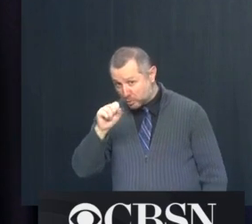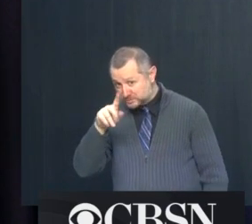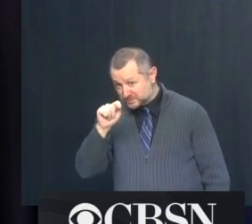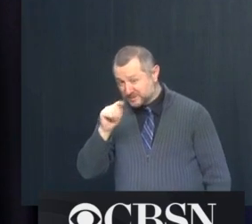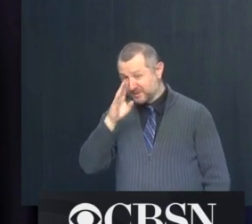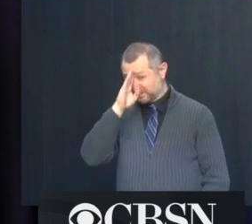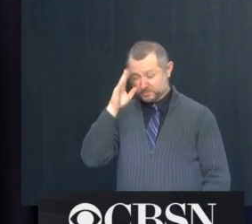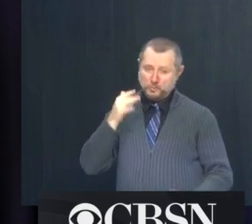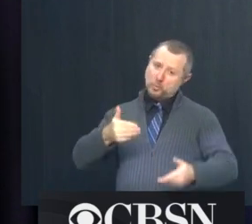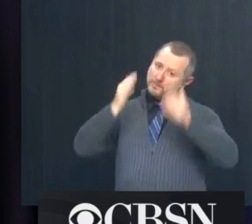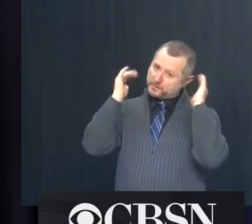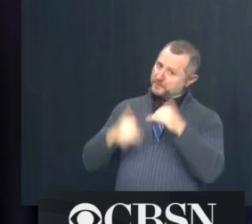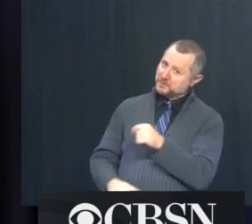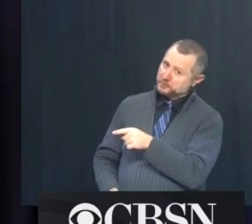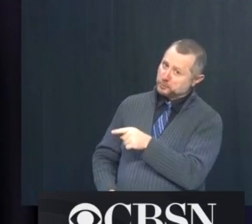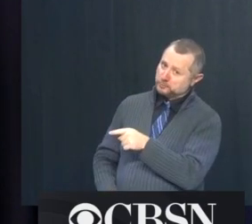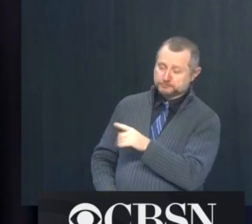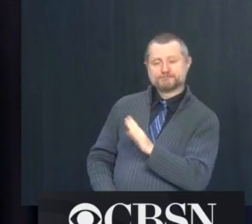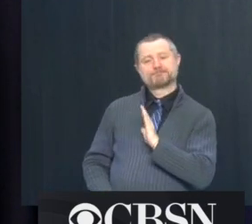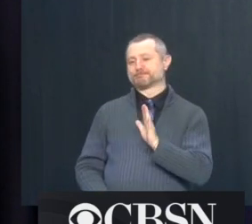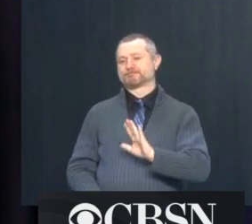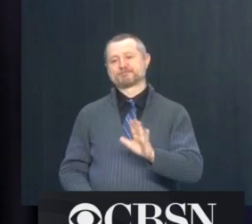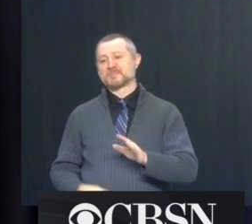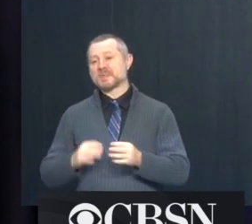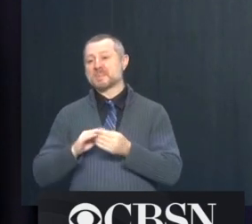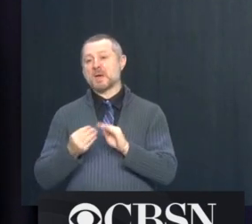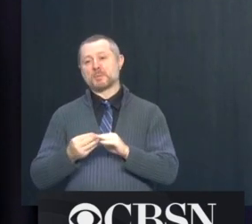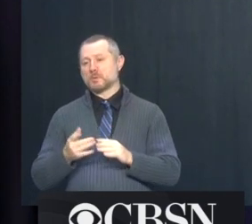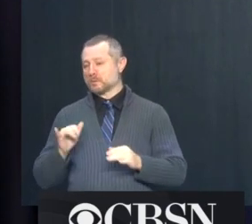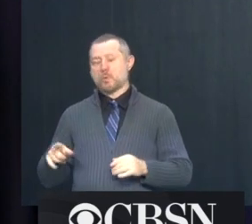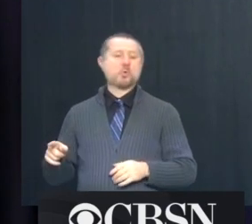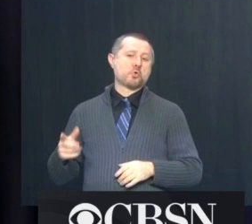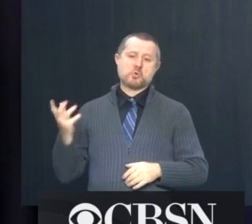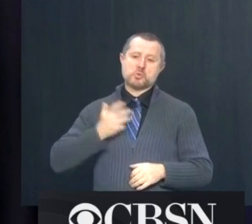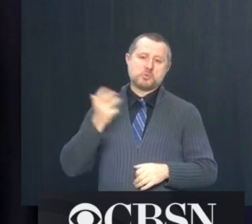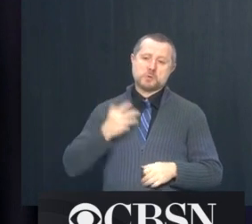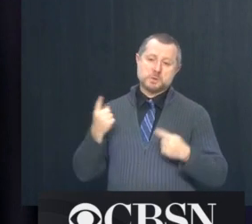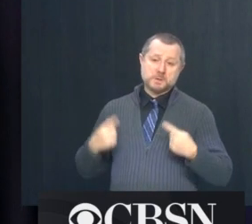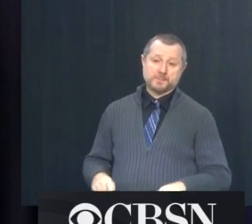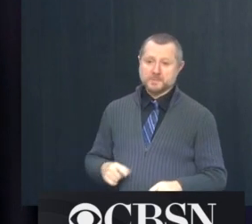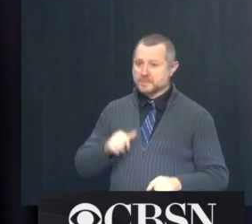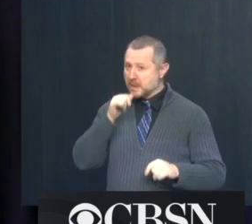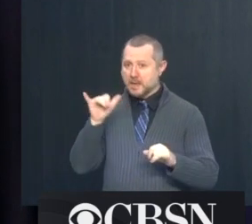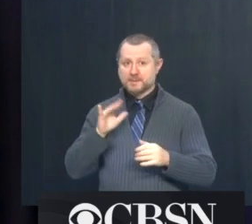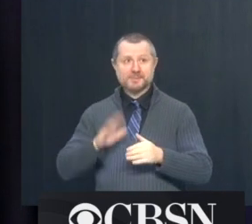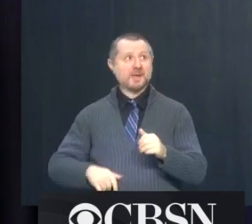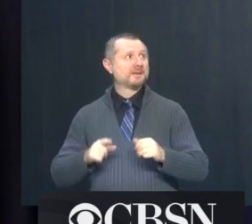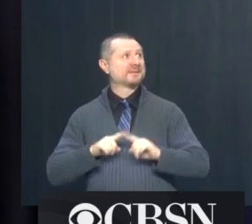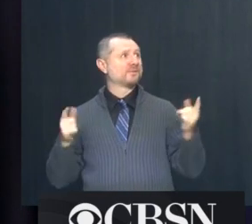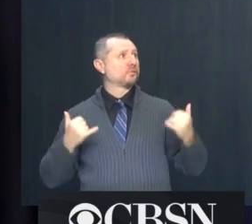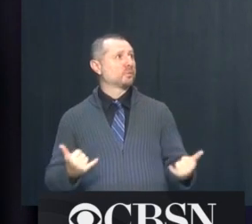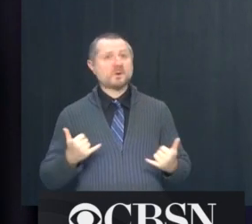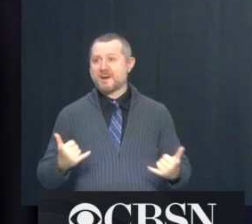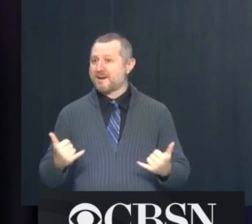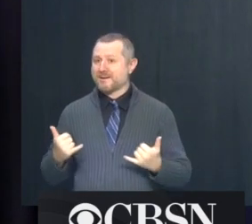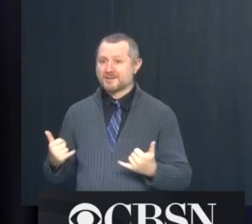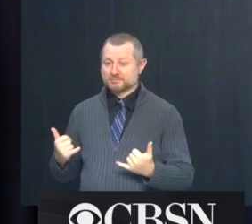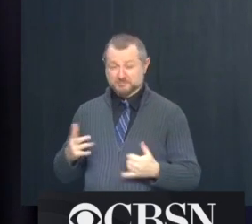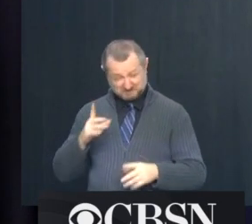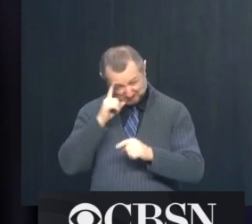numbers at that time that Elmhurst happened are not that different than the numbers today. How striking is